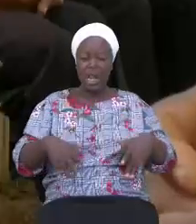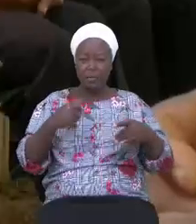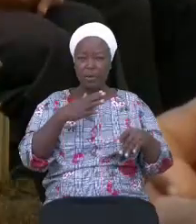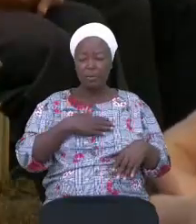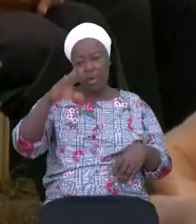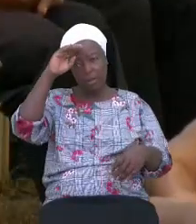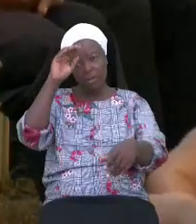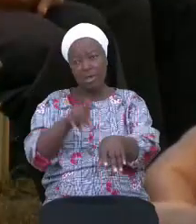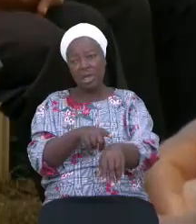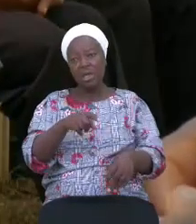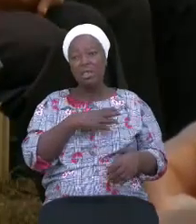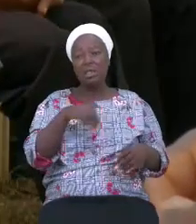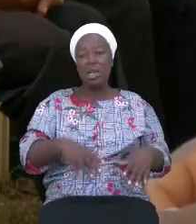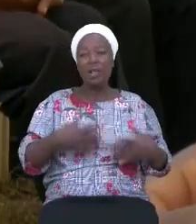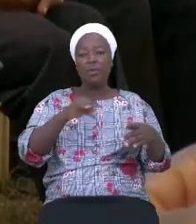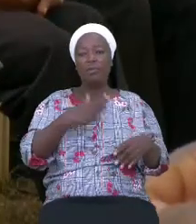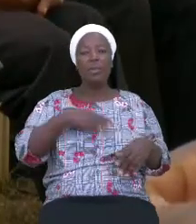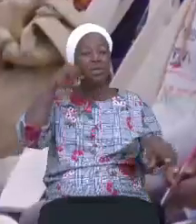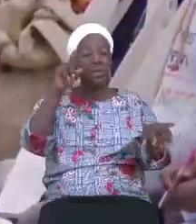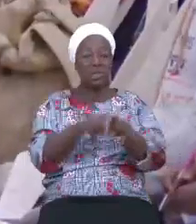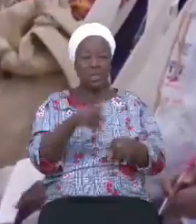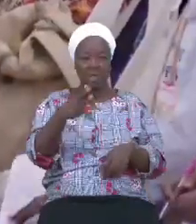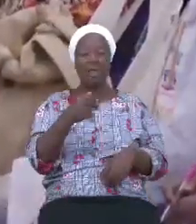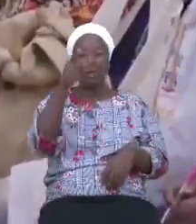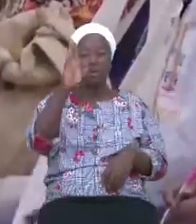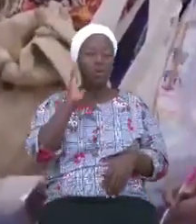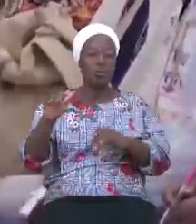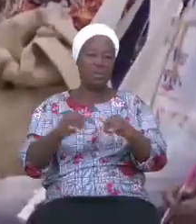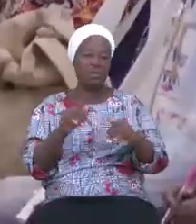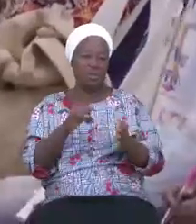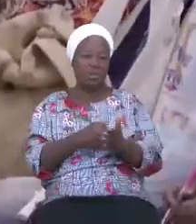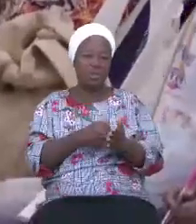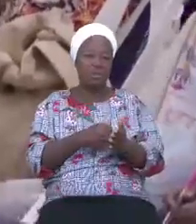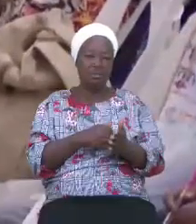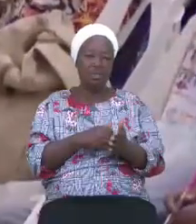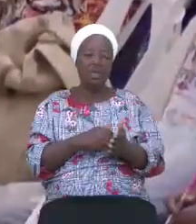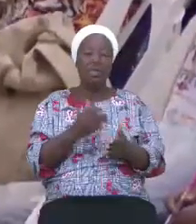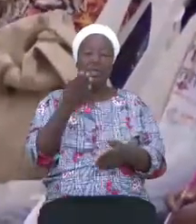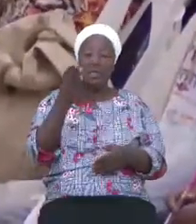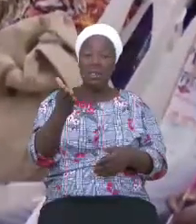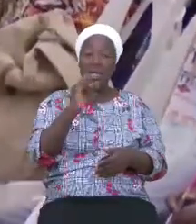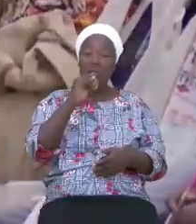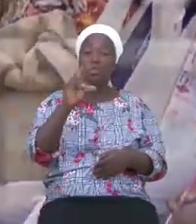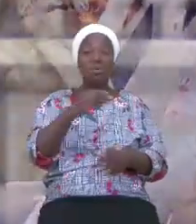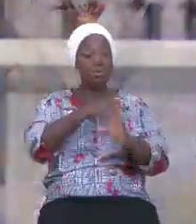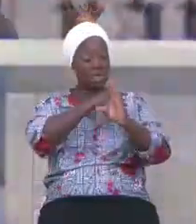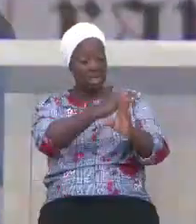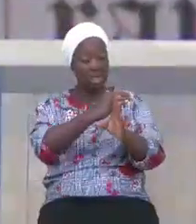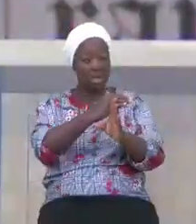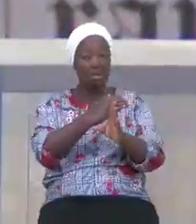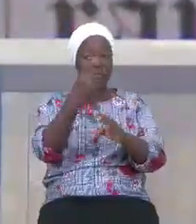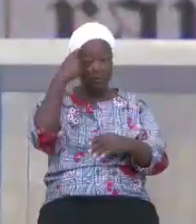the life of my sister there, God will do. There is no hindrance for God.